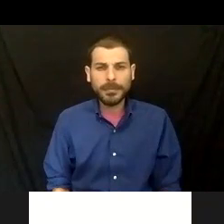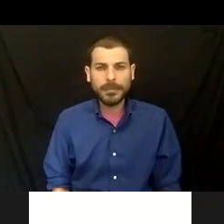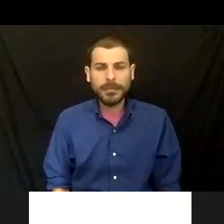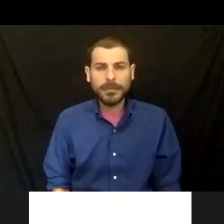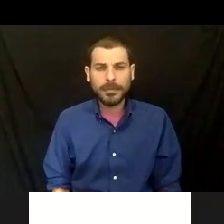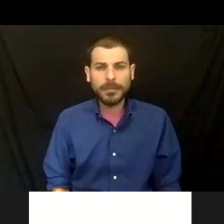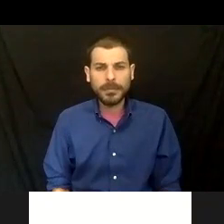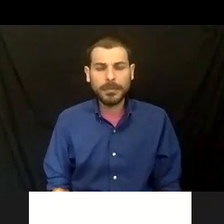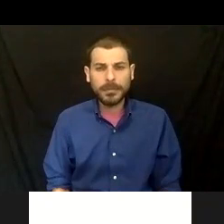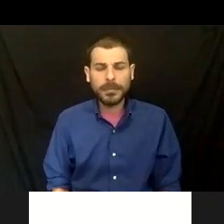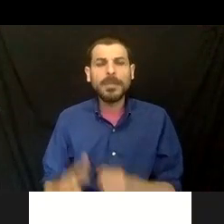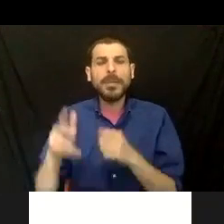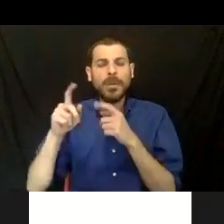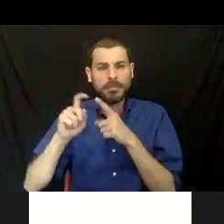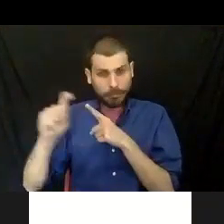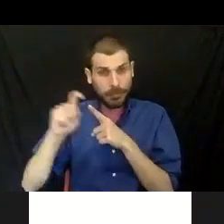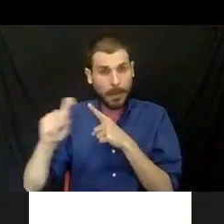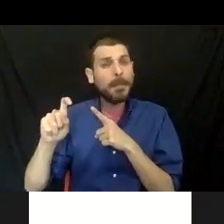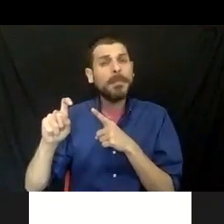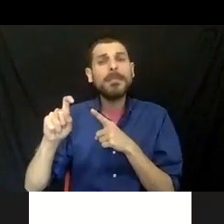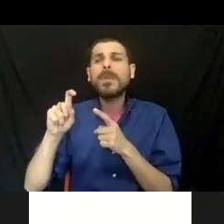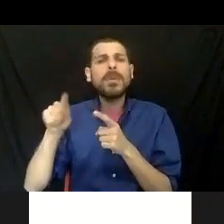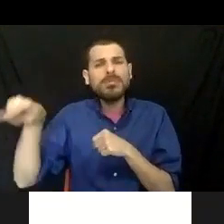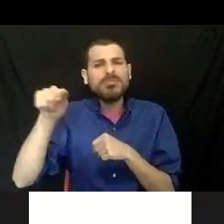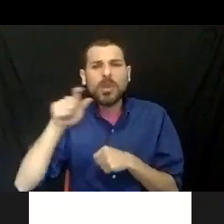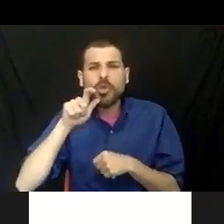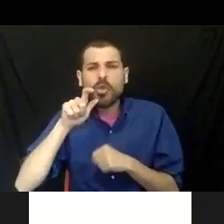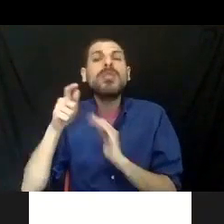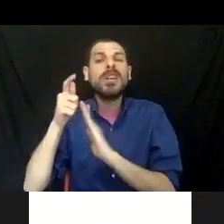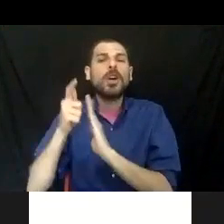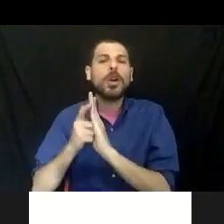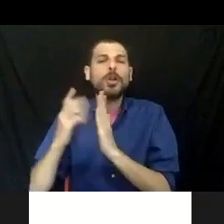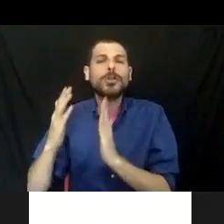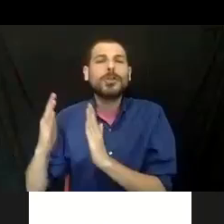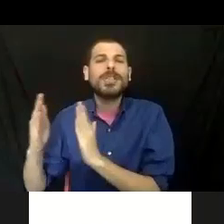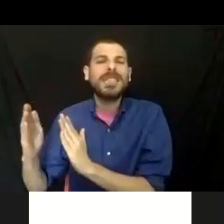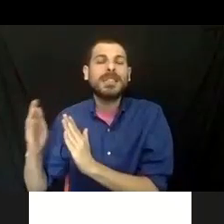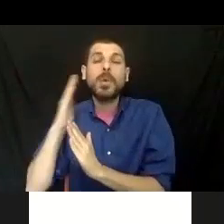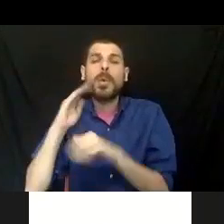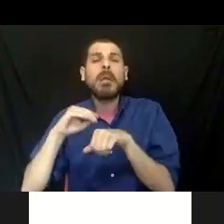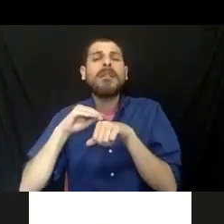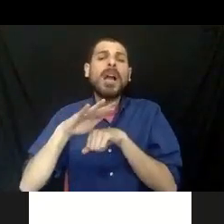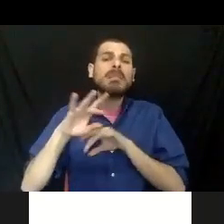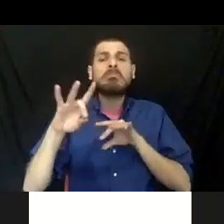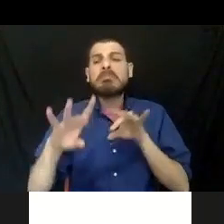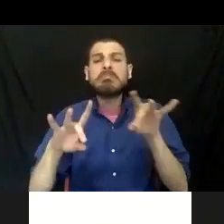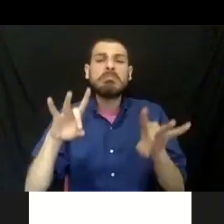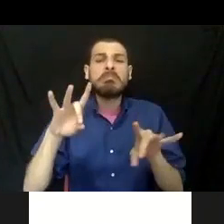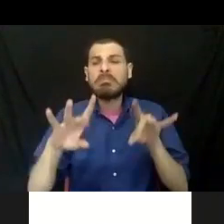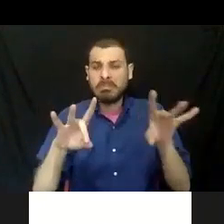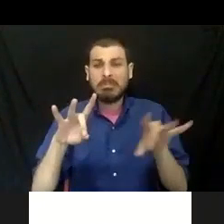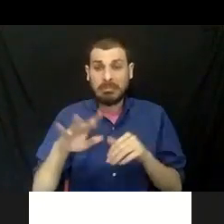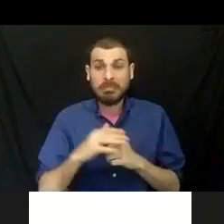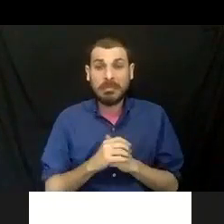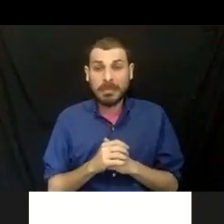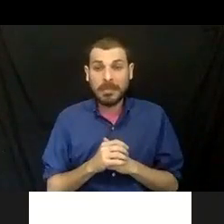and we will try to give you, brief information, advice, if that's sufficient for